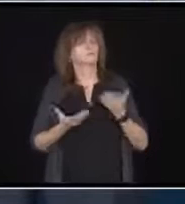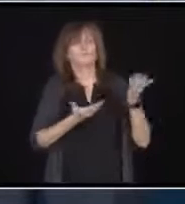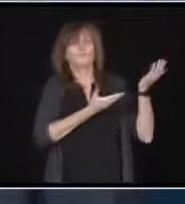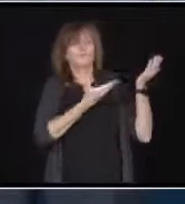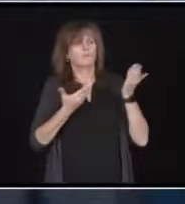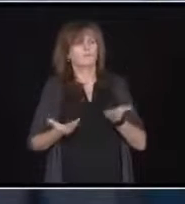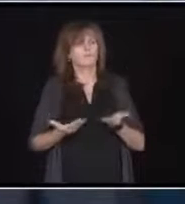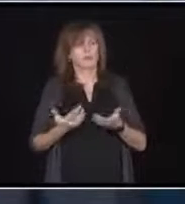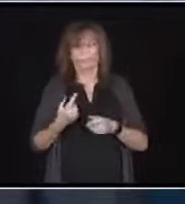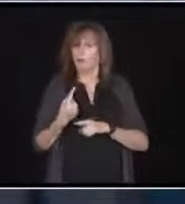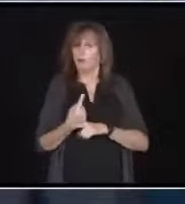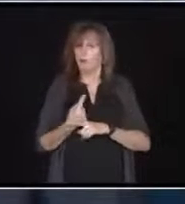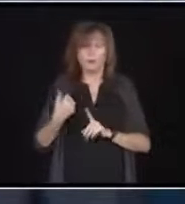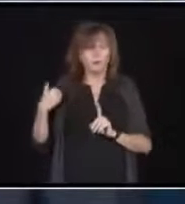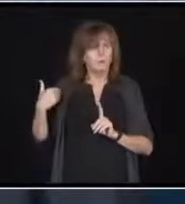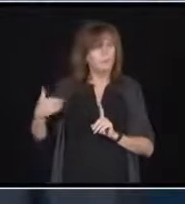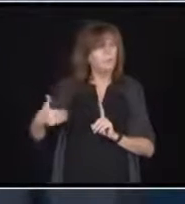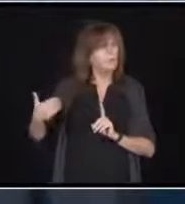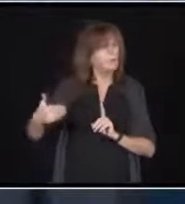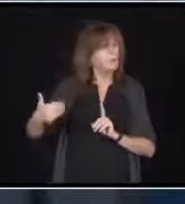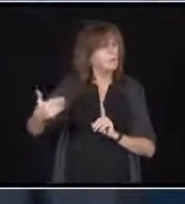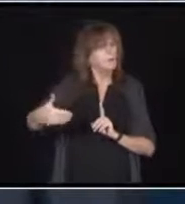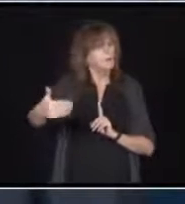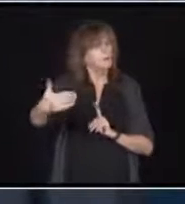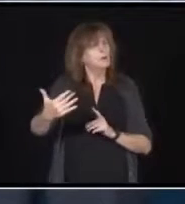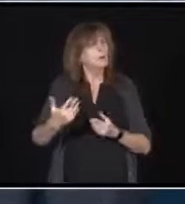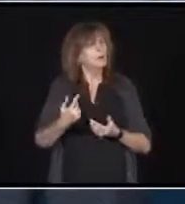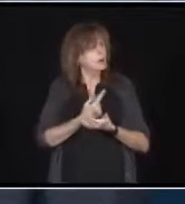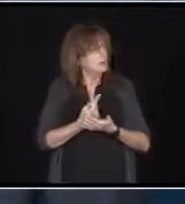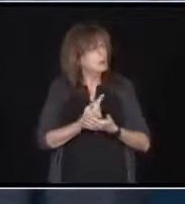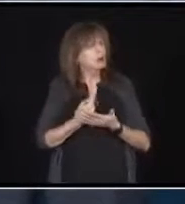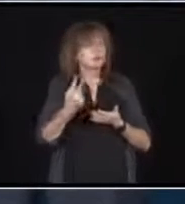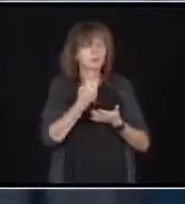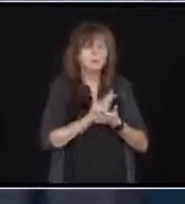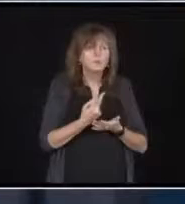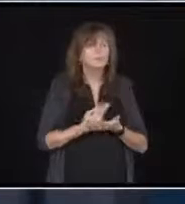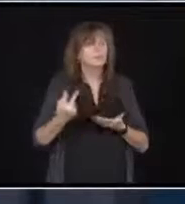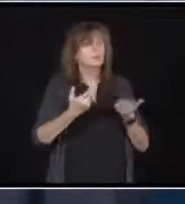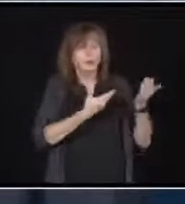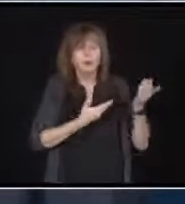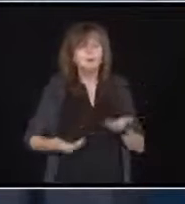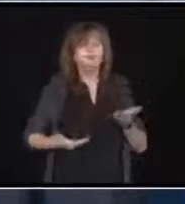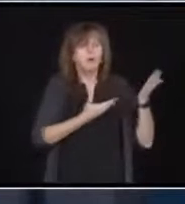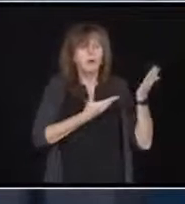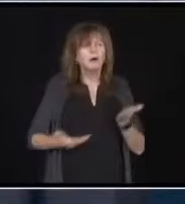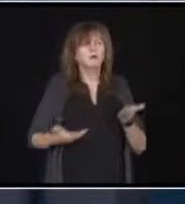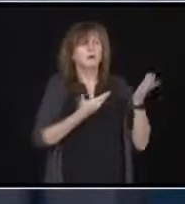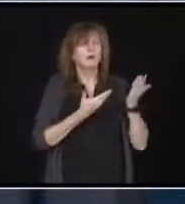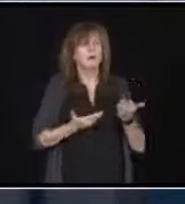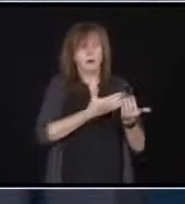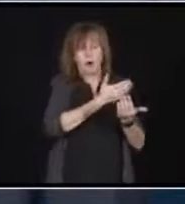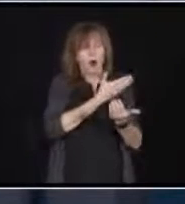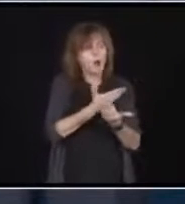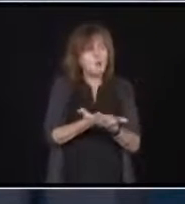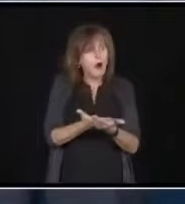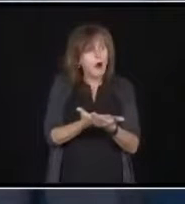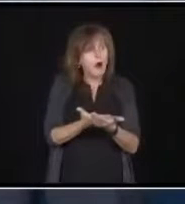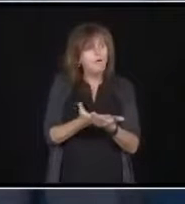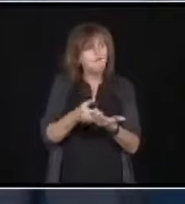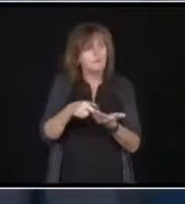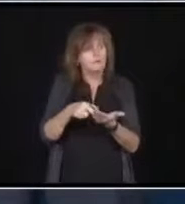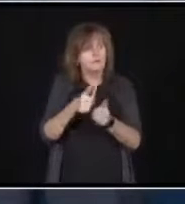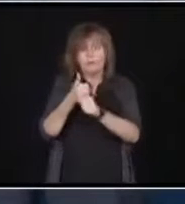regular basis, if not weekly, every 2 weeks. So they are coming in, but when they arrive at each individual pharmacy,